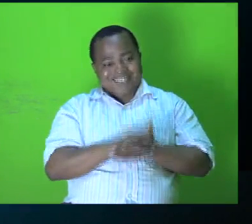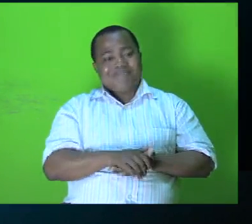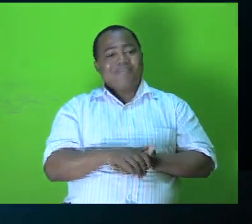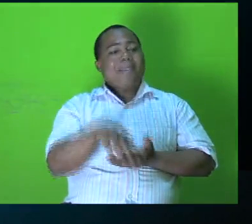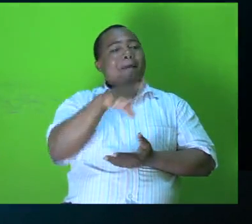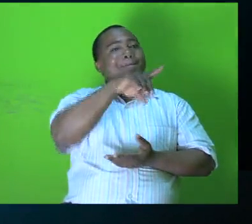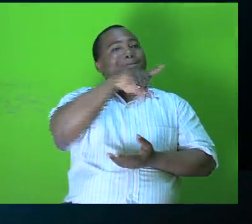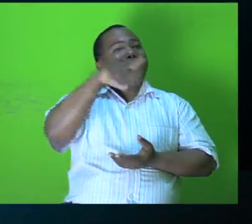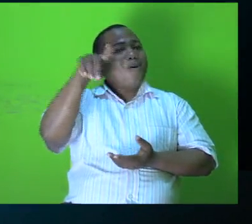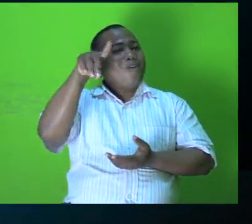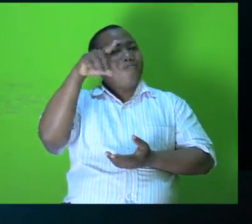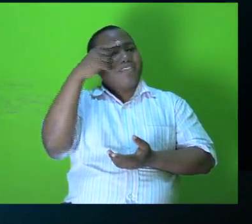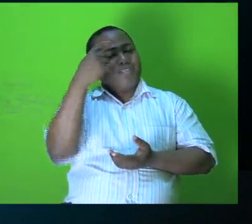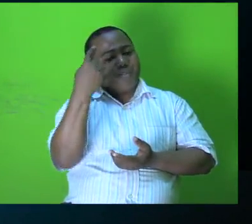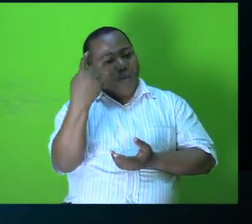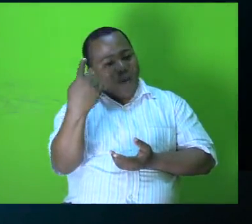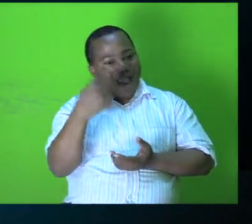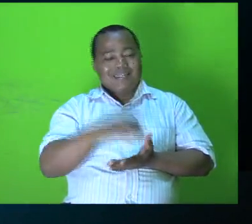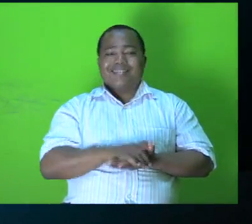Prophase I,